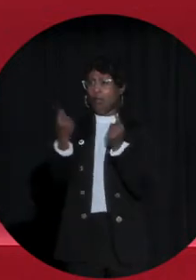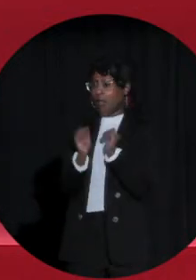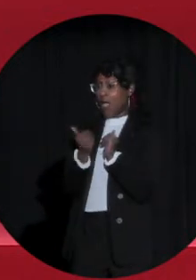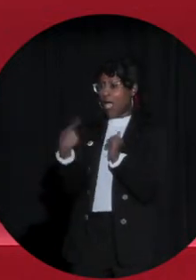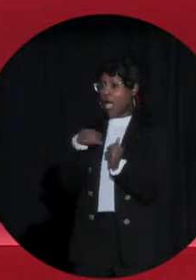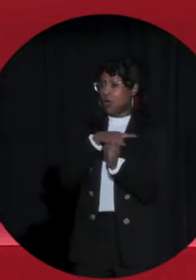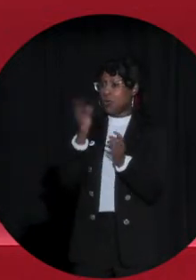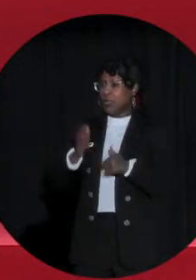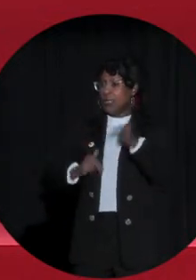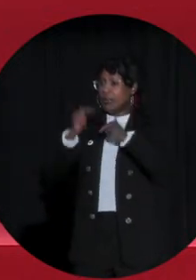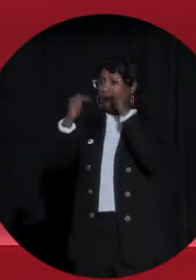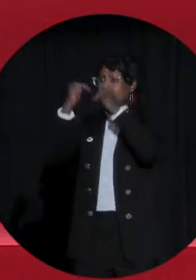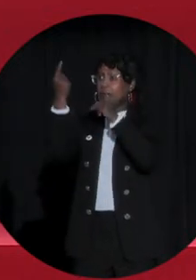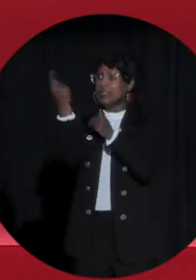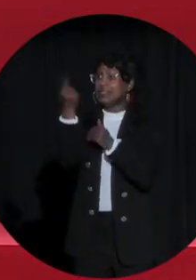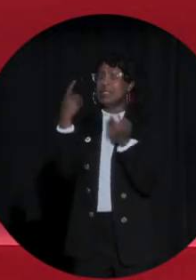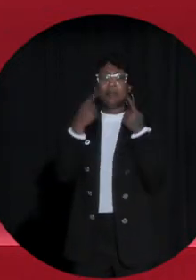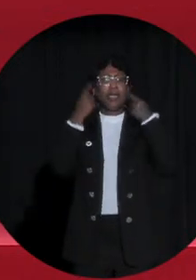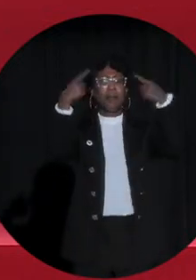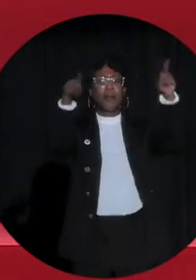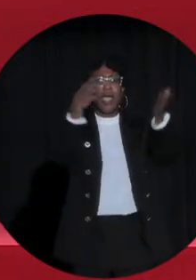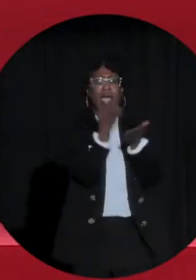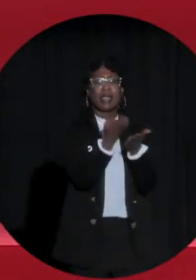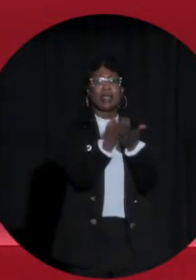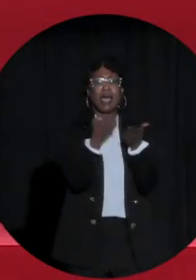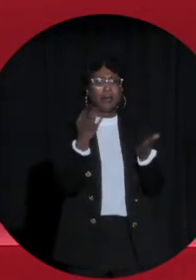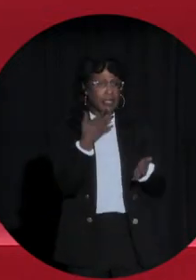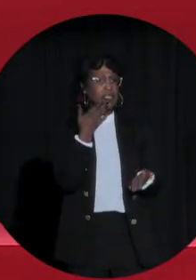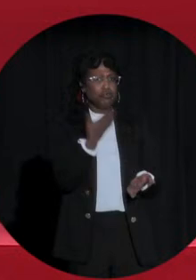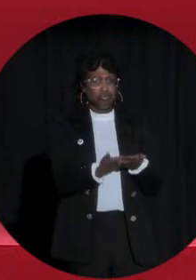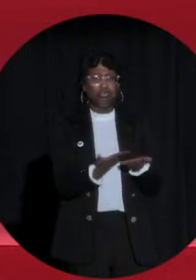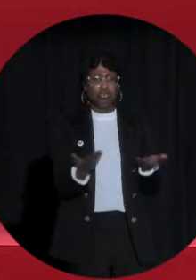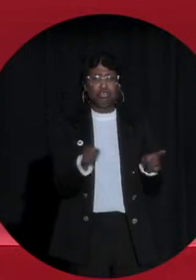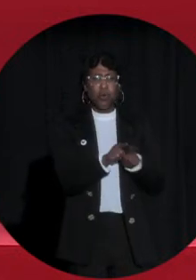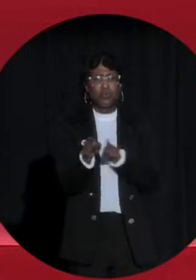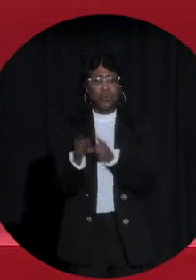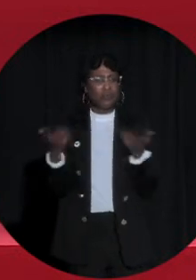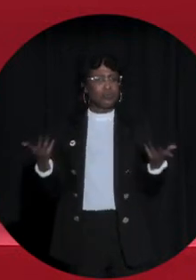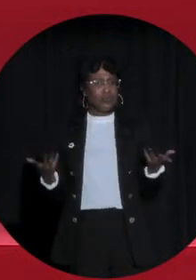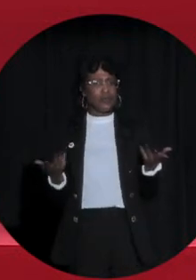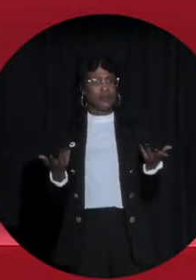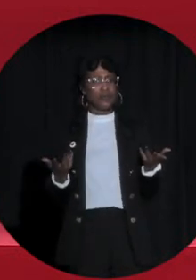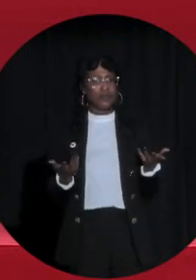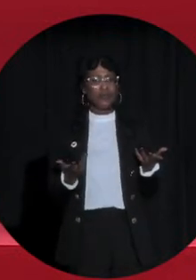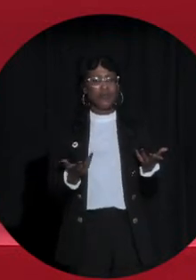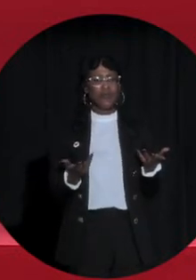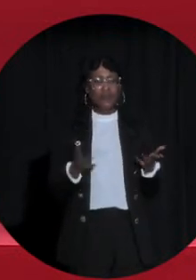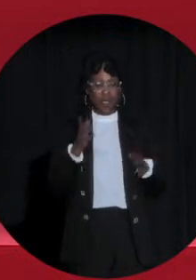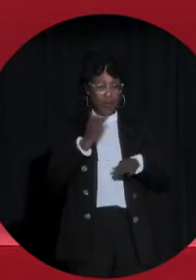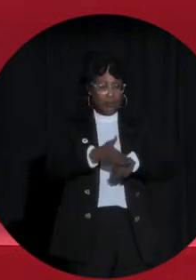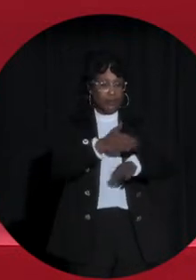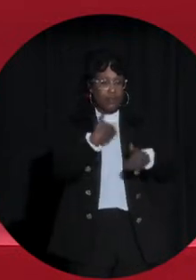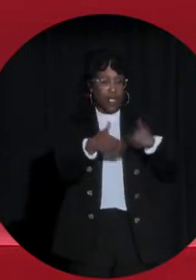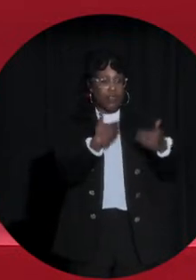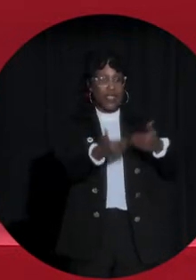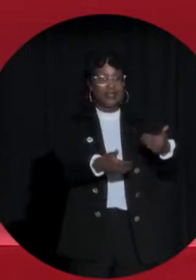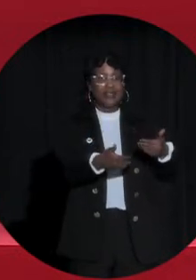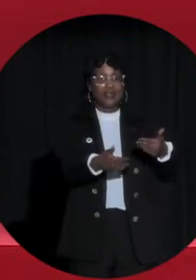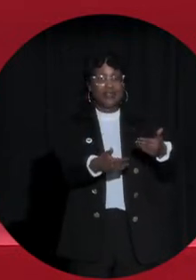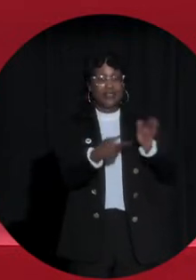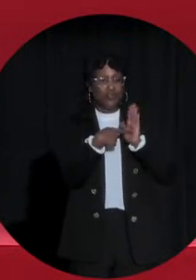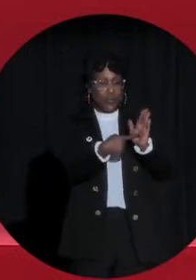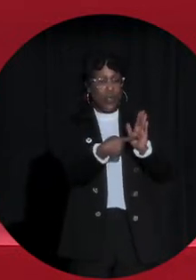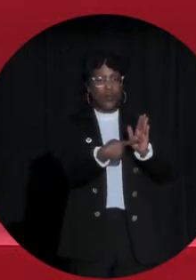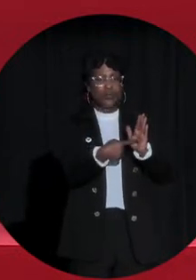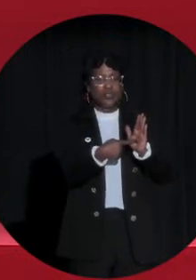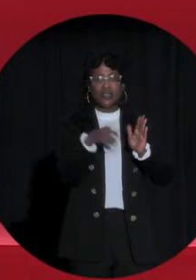I see a future for our county that people write about, progress that leaves even the greatest minds asking, how did